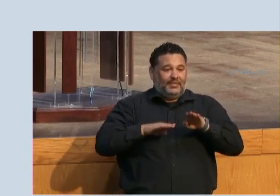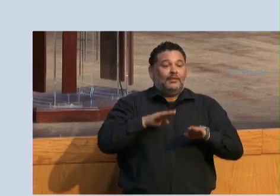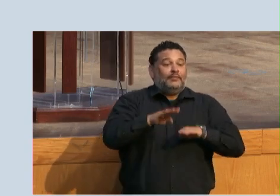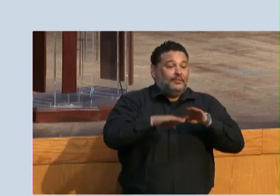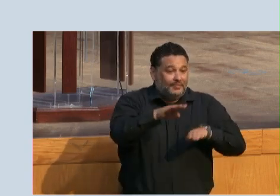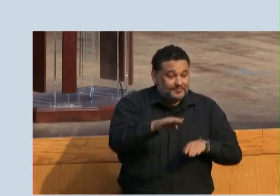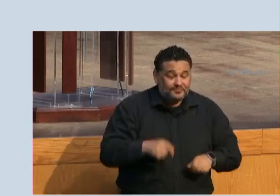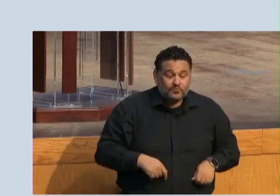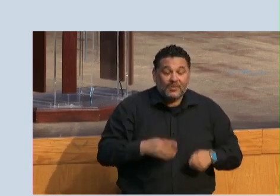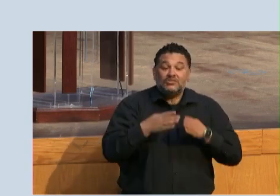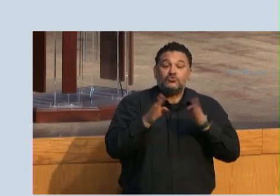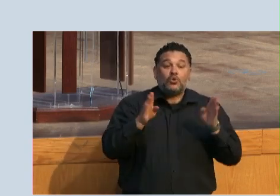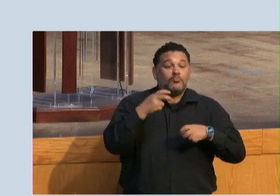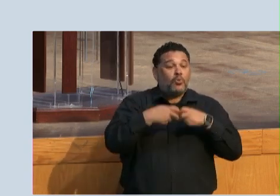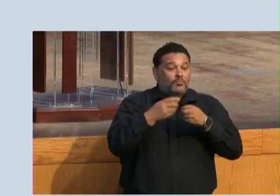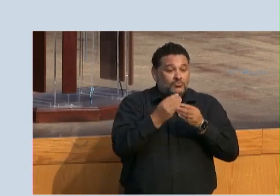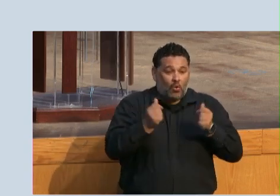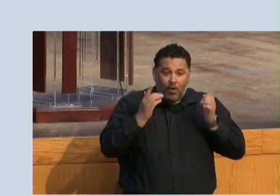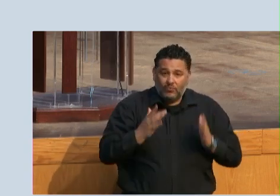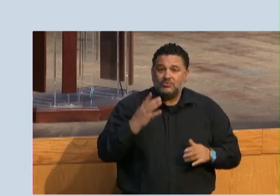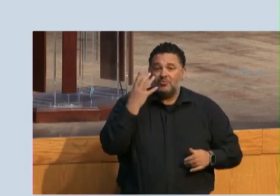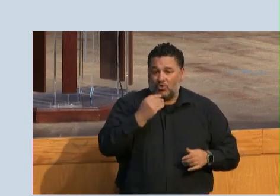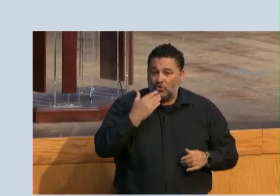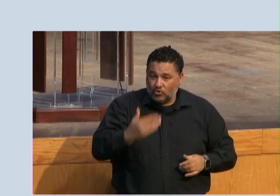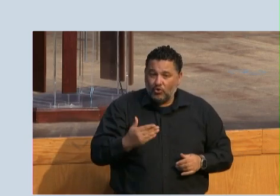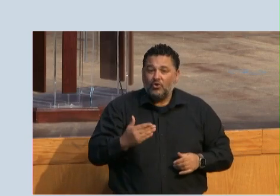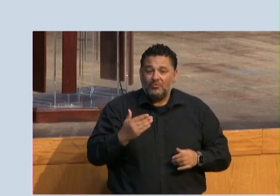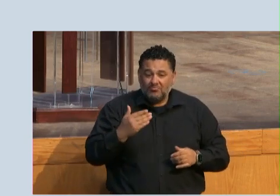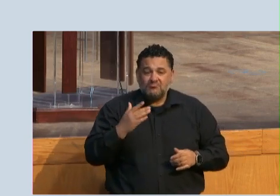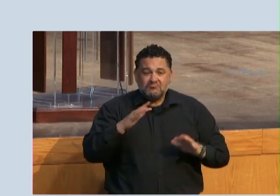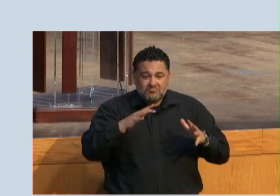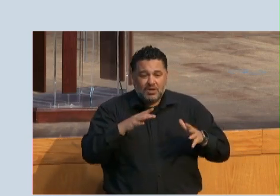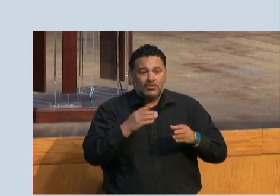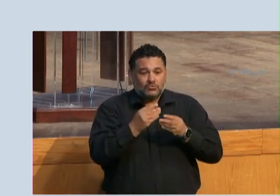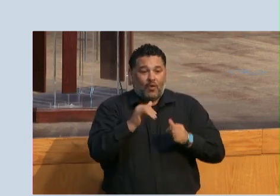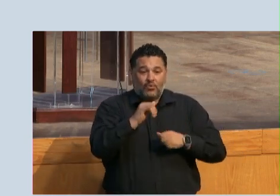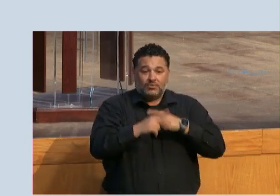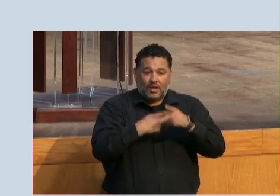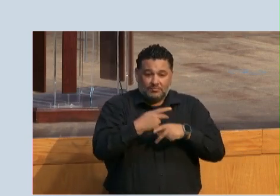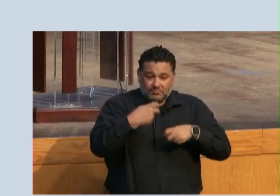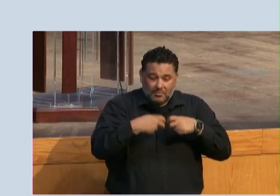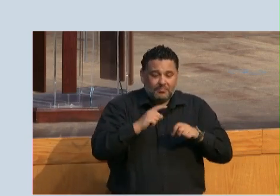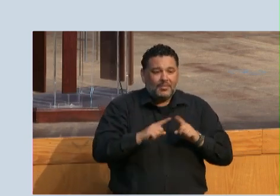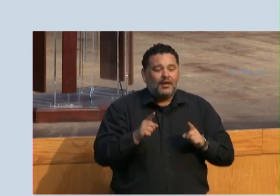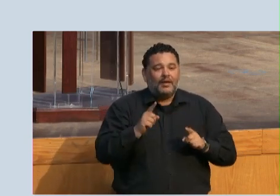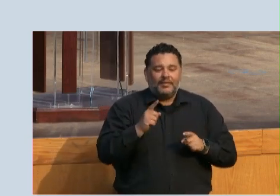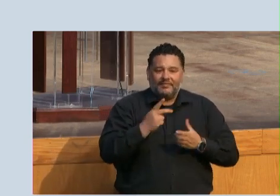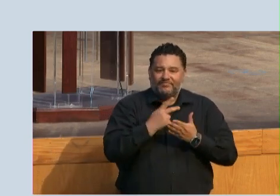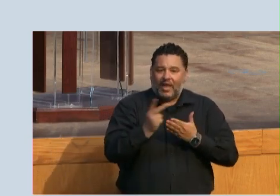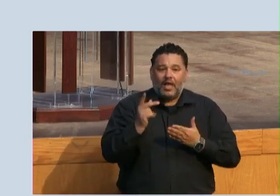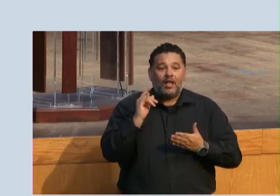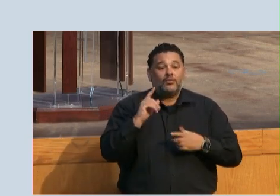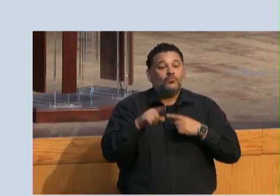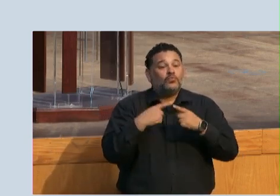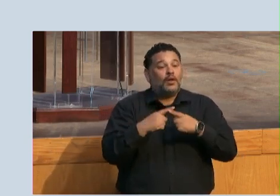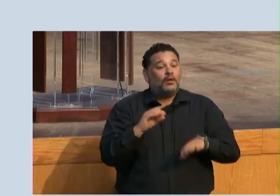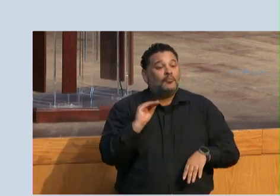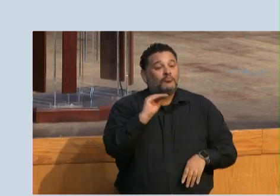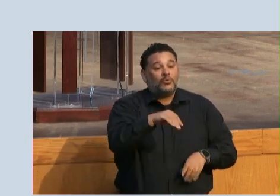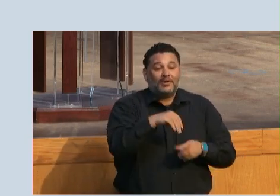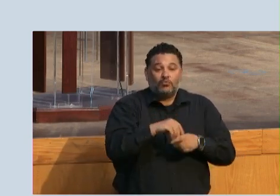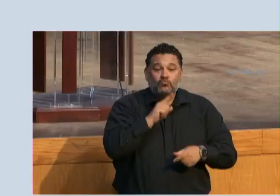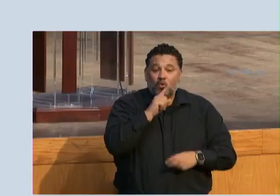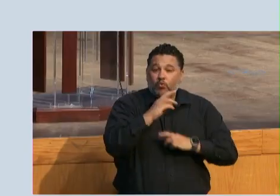solvers were pretty good to a point of solving these kinds of problems, but they failed when you put them in a real-world situation